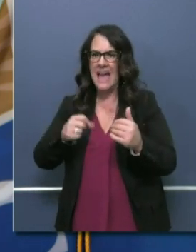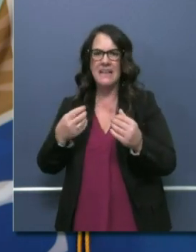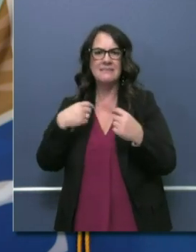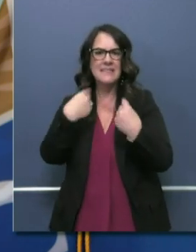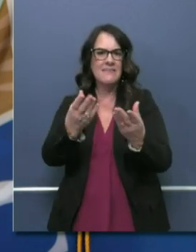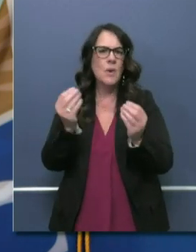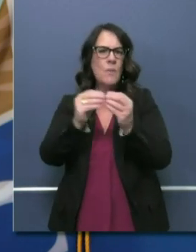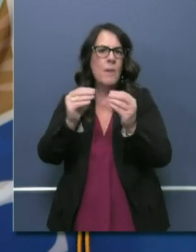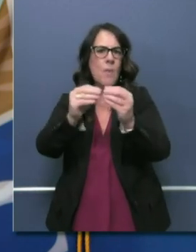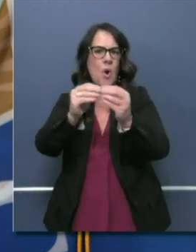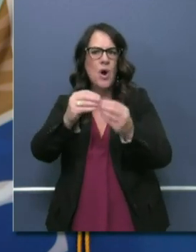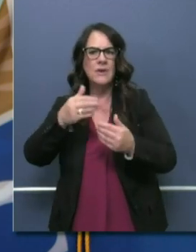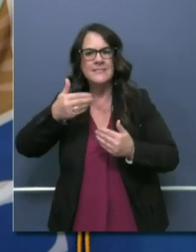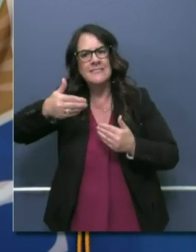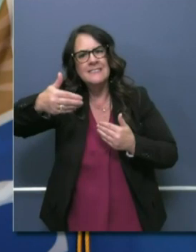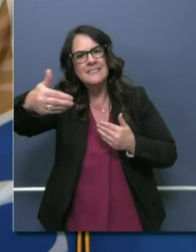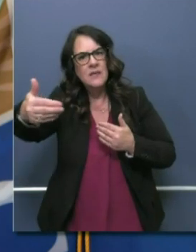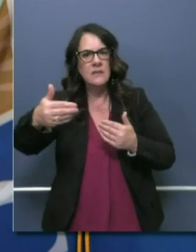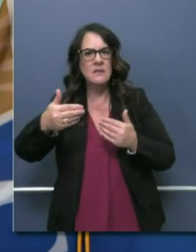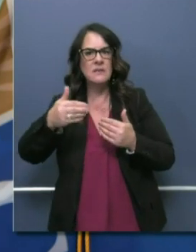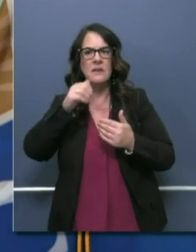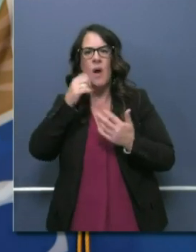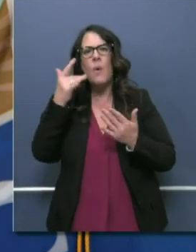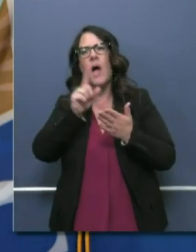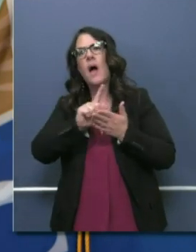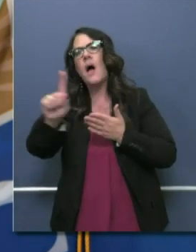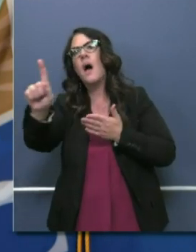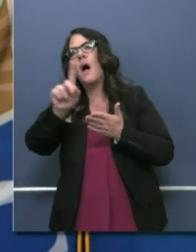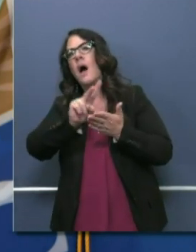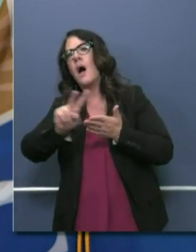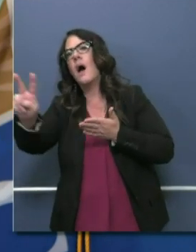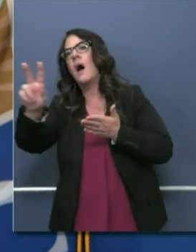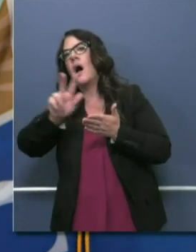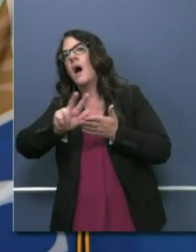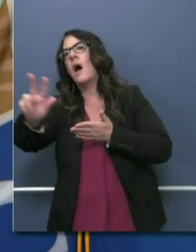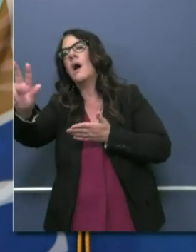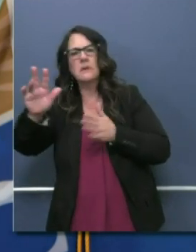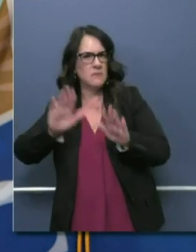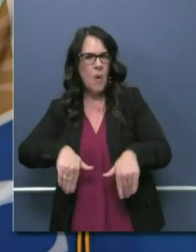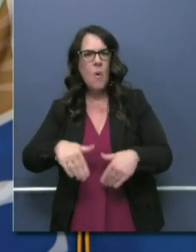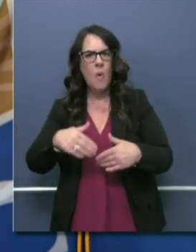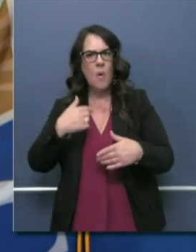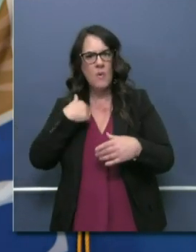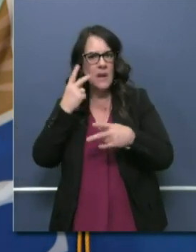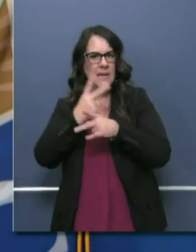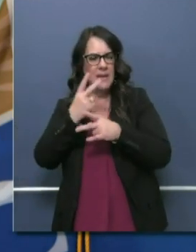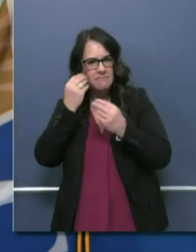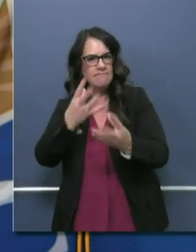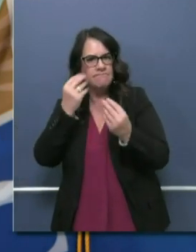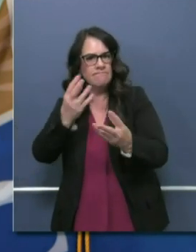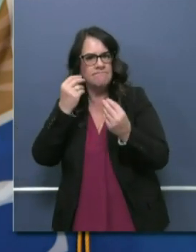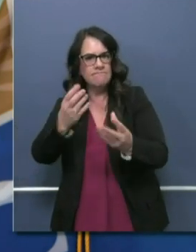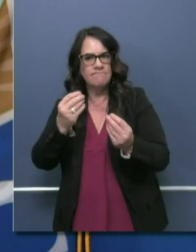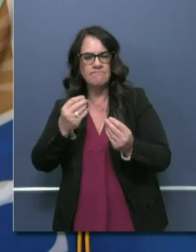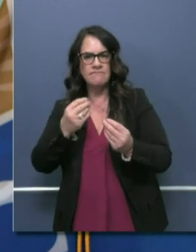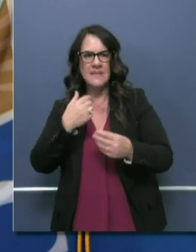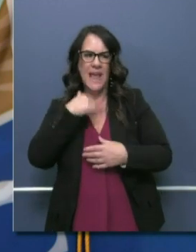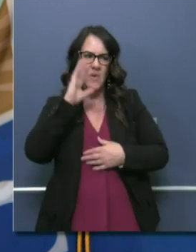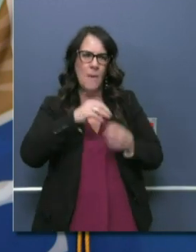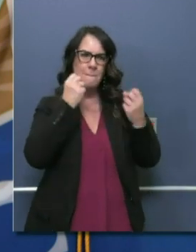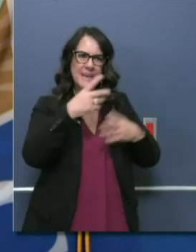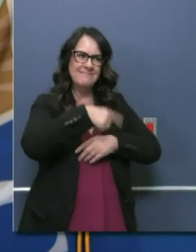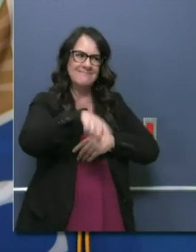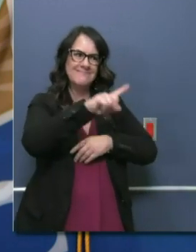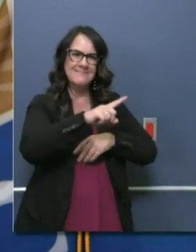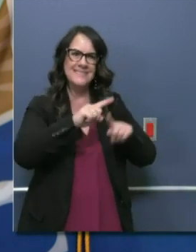wait weeks and weeks to make subsequent updates. We hope that these counties are doing what they can to present